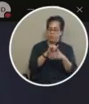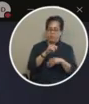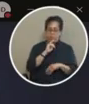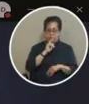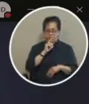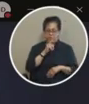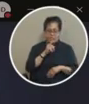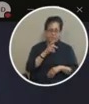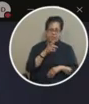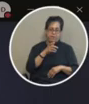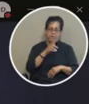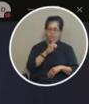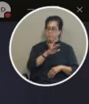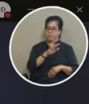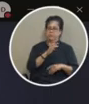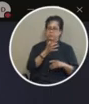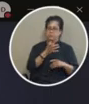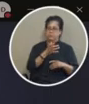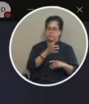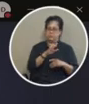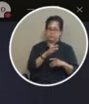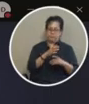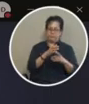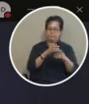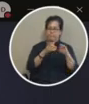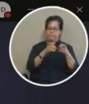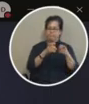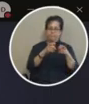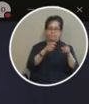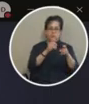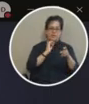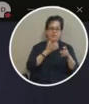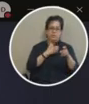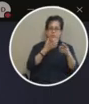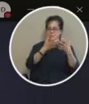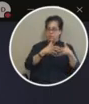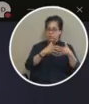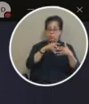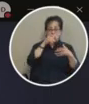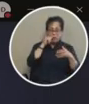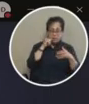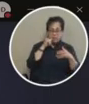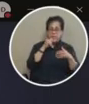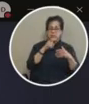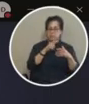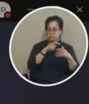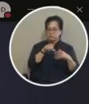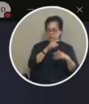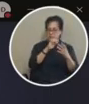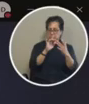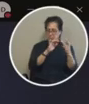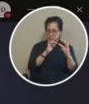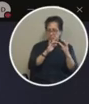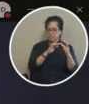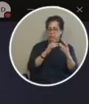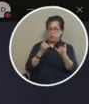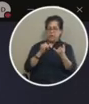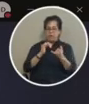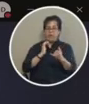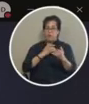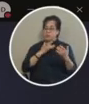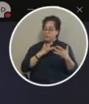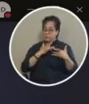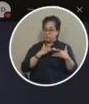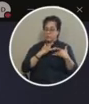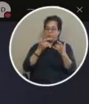really is over most of our manufacturing maquilas in Ciudad Juarez. We're just concerned right now about the